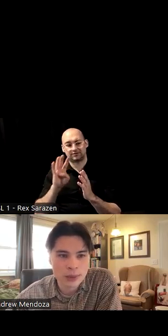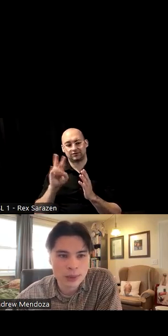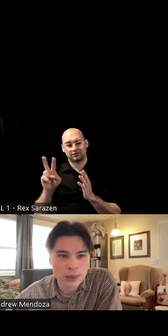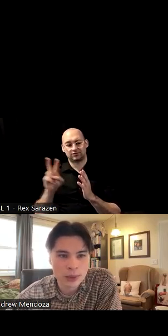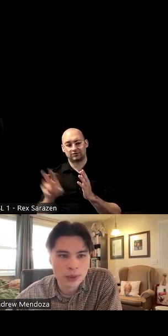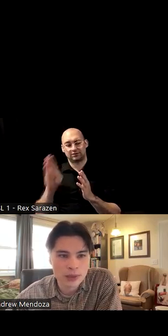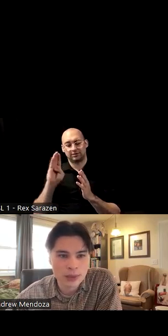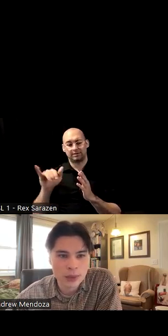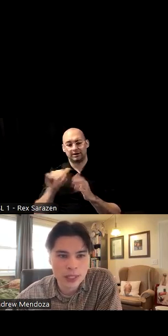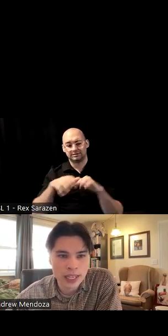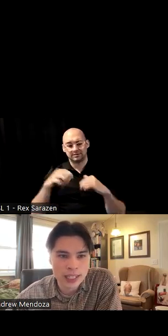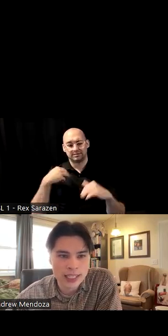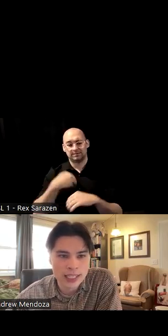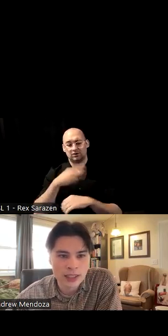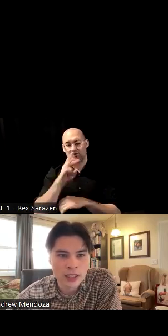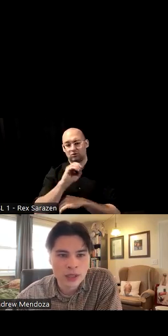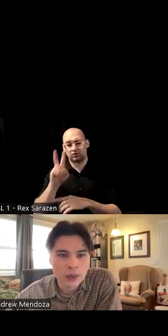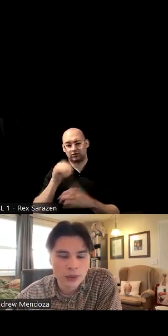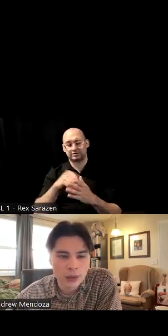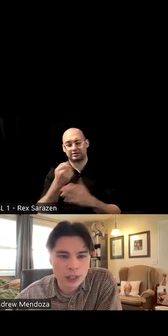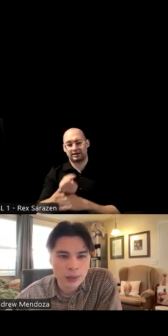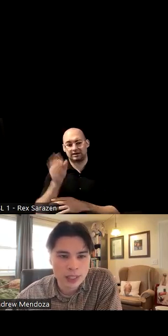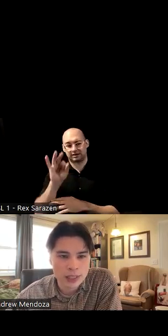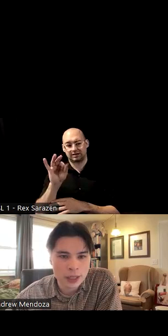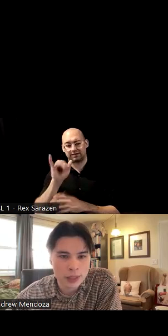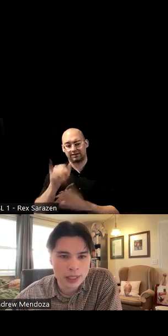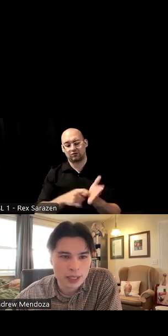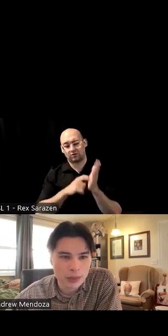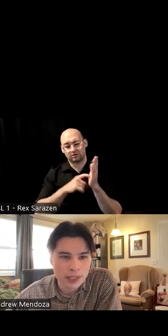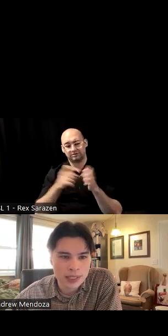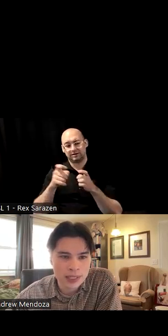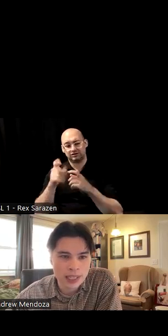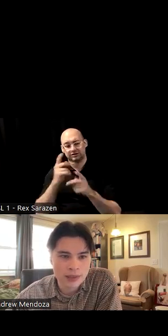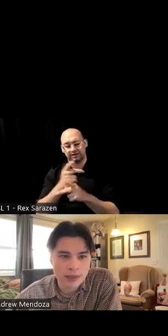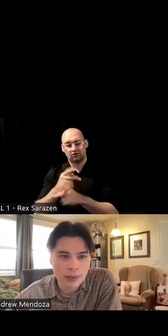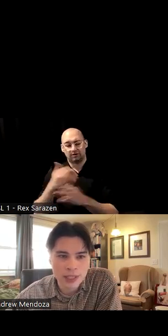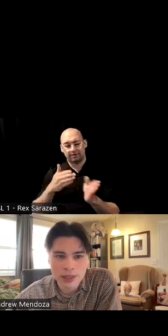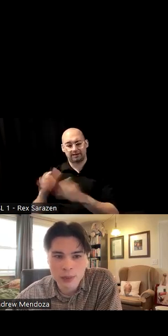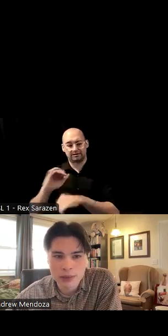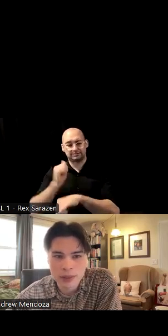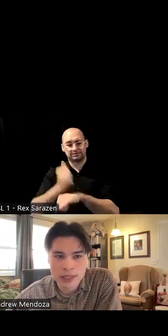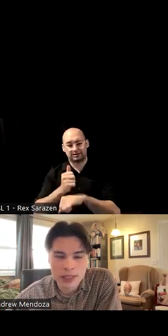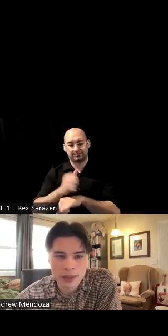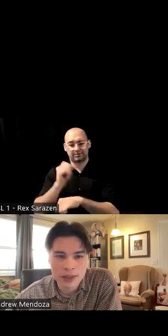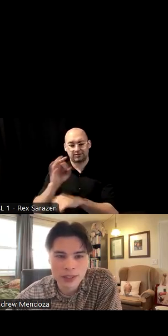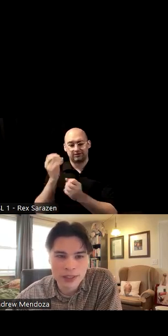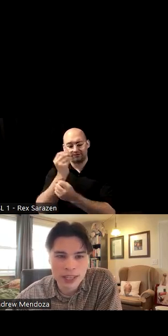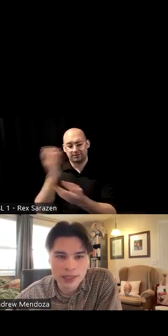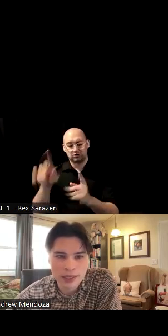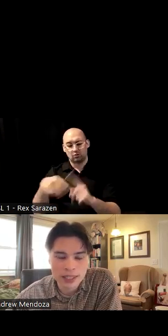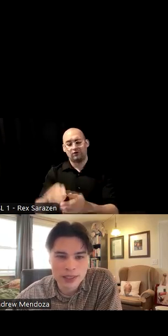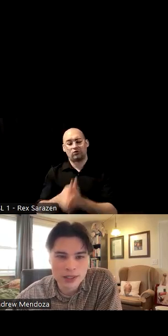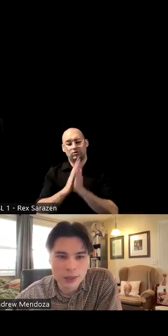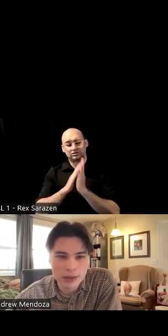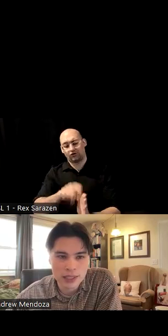by Assemblymember Wood from 2019, which required managed care plans to provide a set of information when requesting alternative